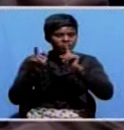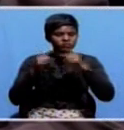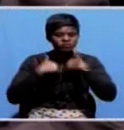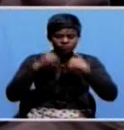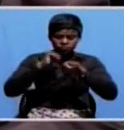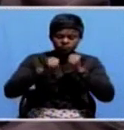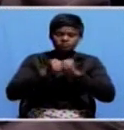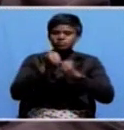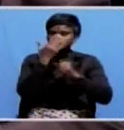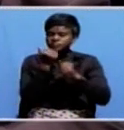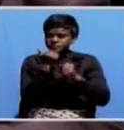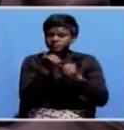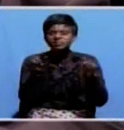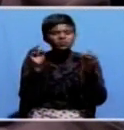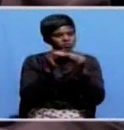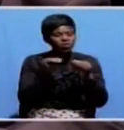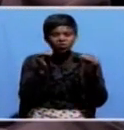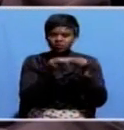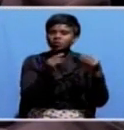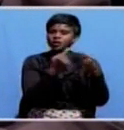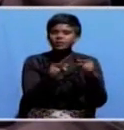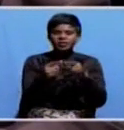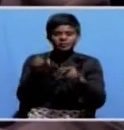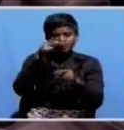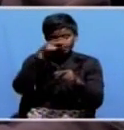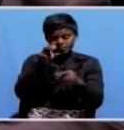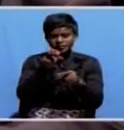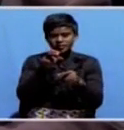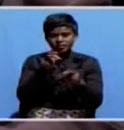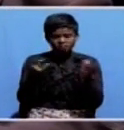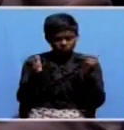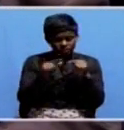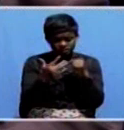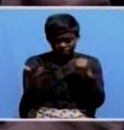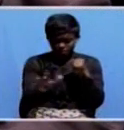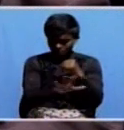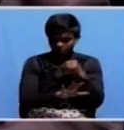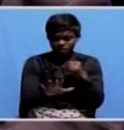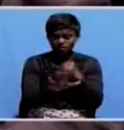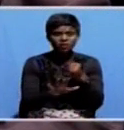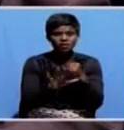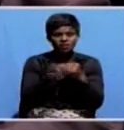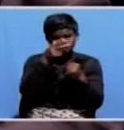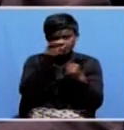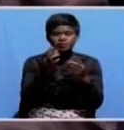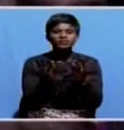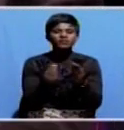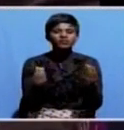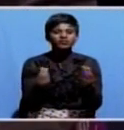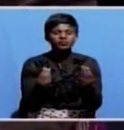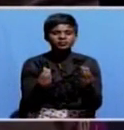everywhere, corruption is more rampant than when things are available. And